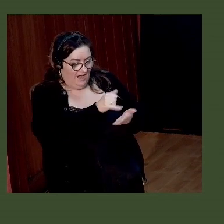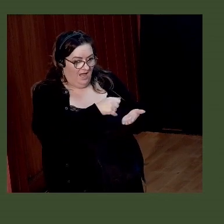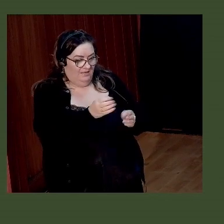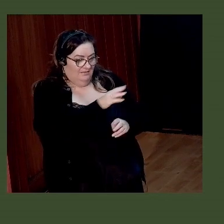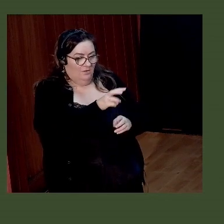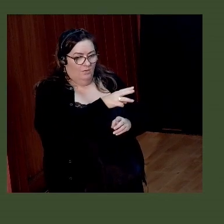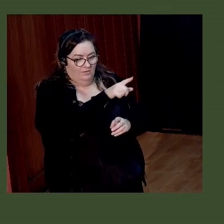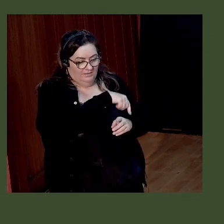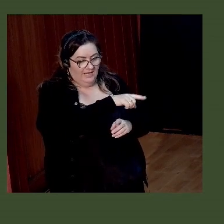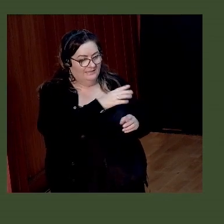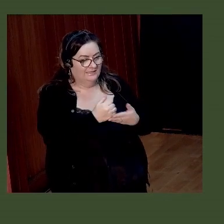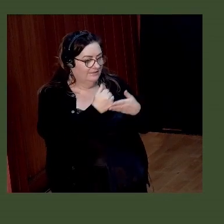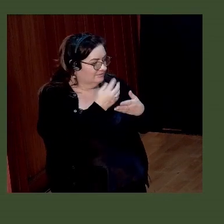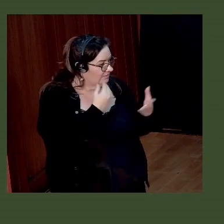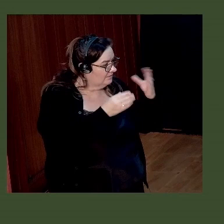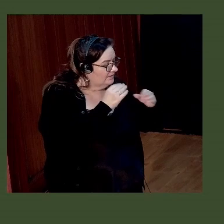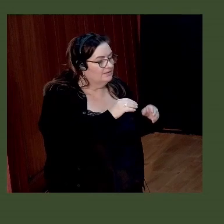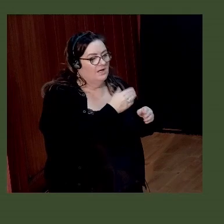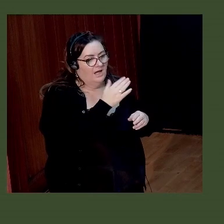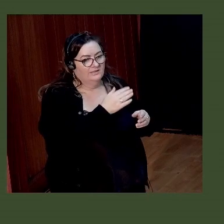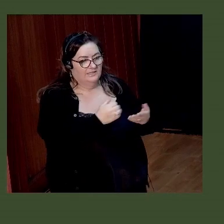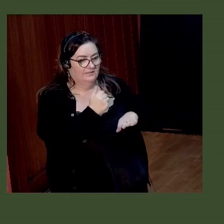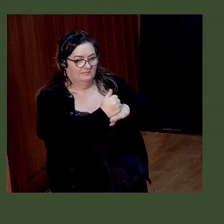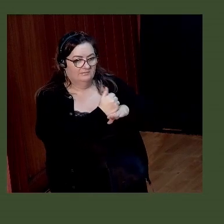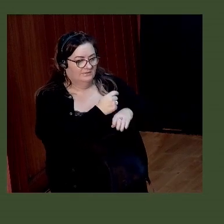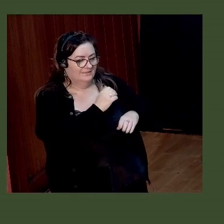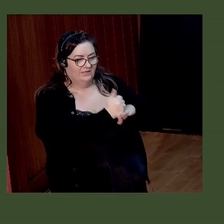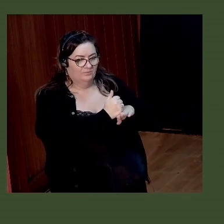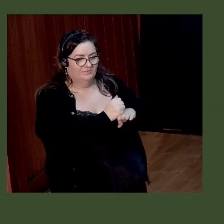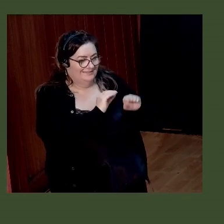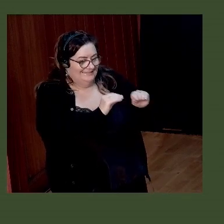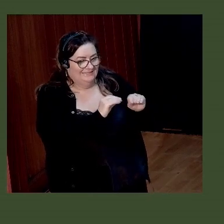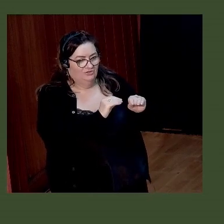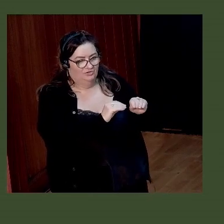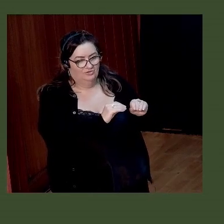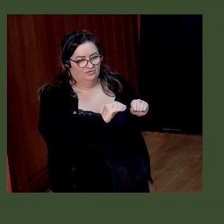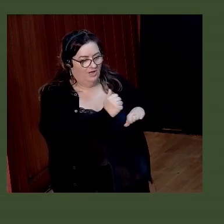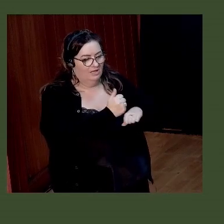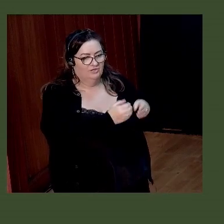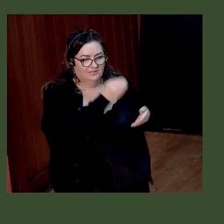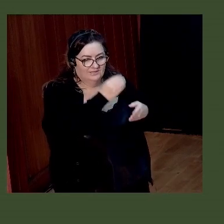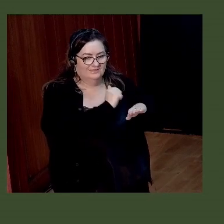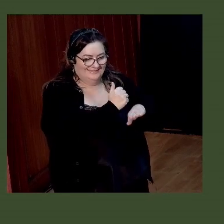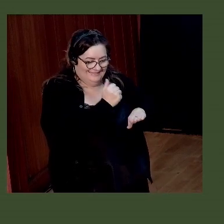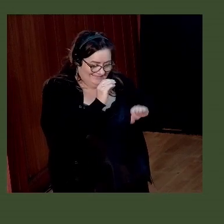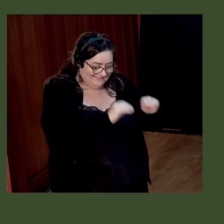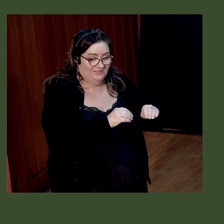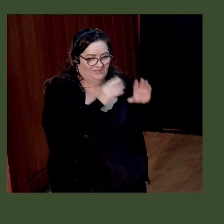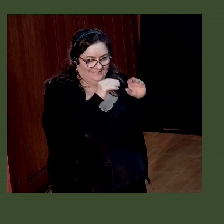century. And he supported the early summer colleges that were set up to teach Irish to teachers outside the education system.